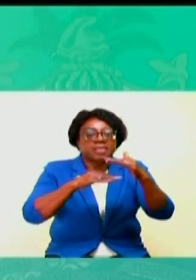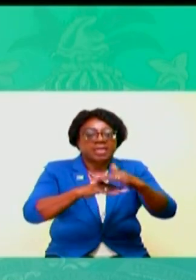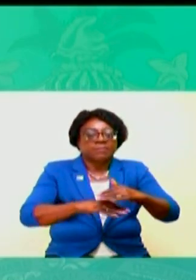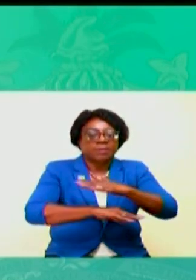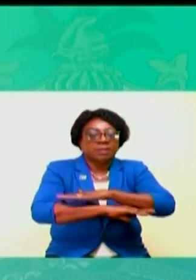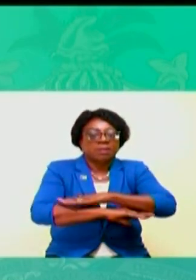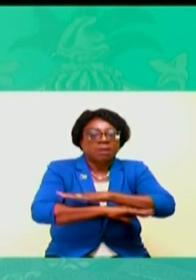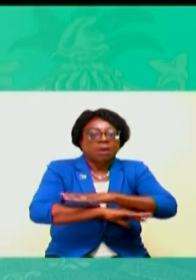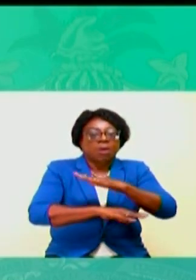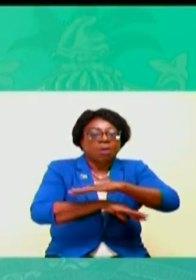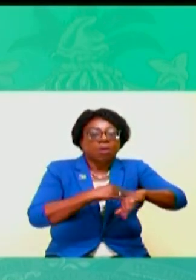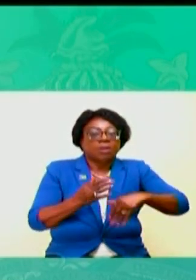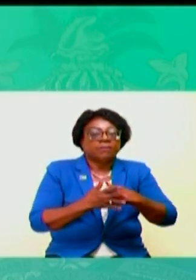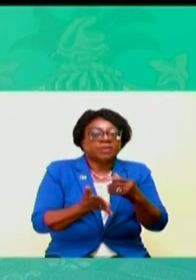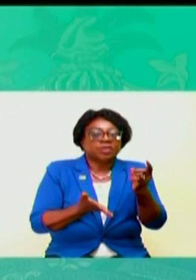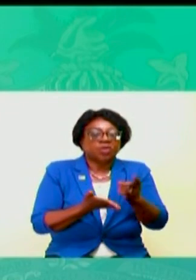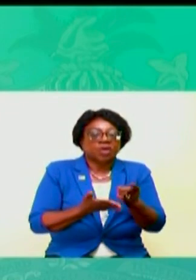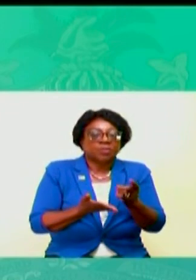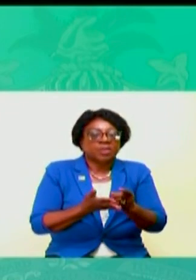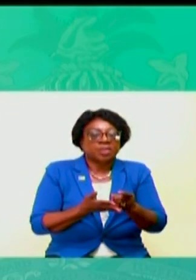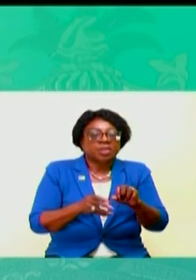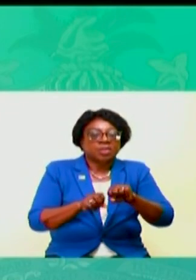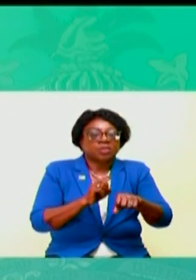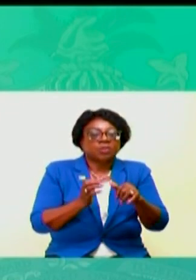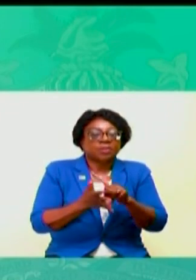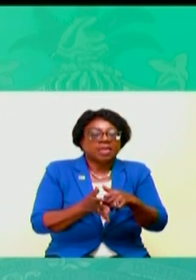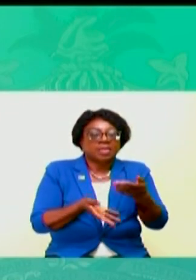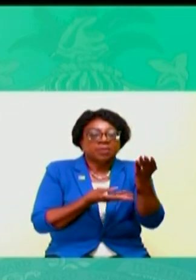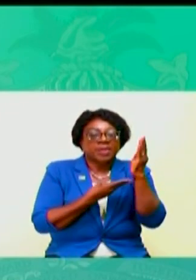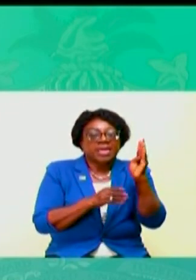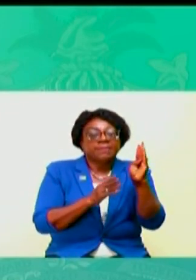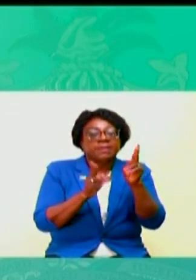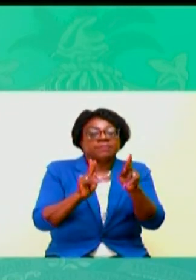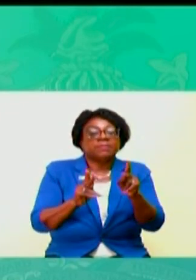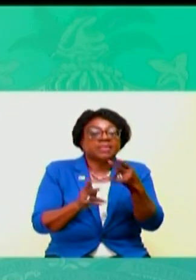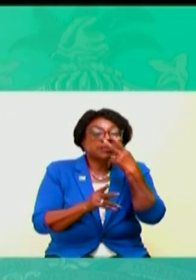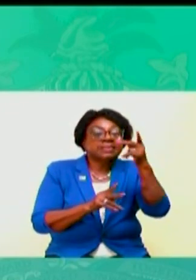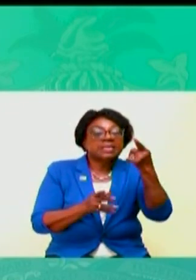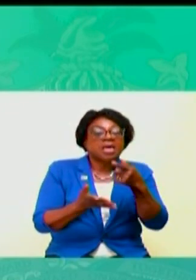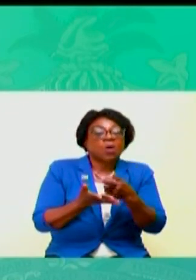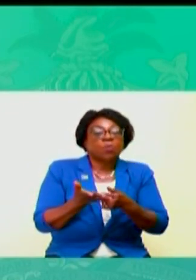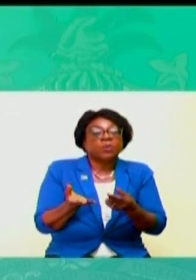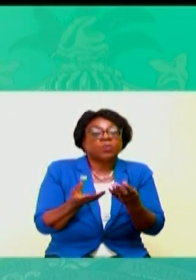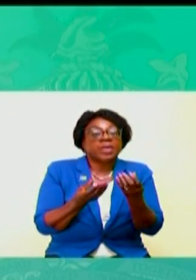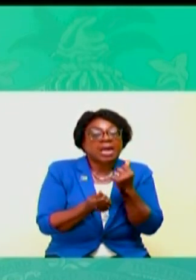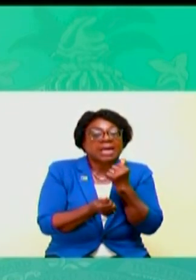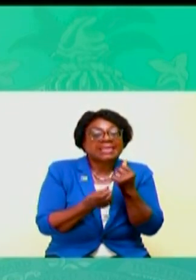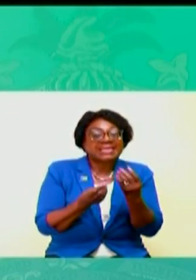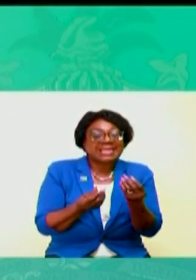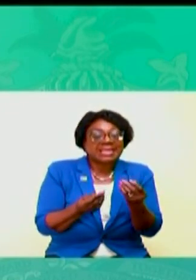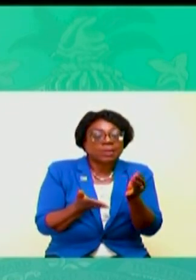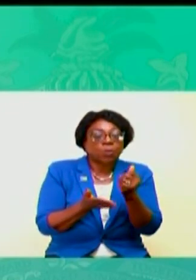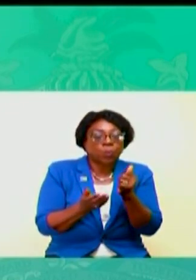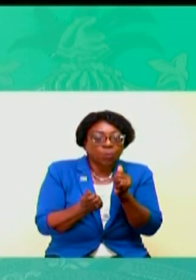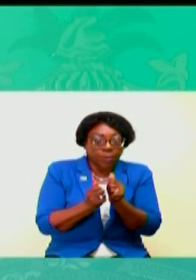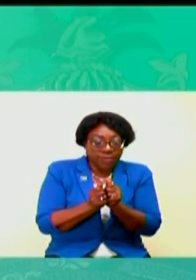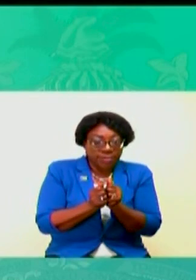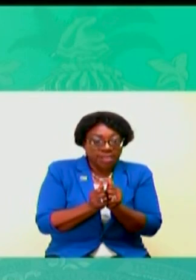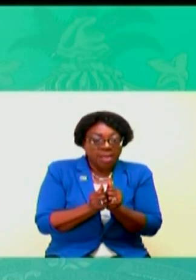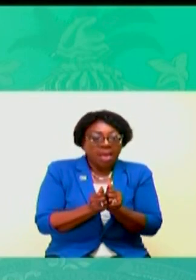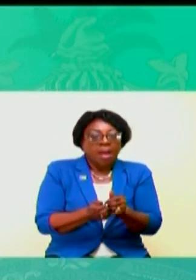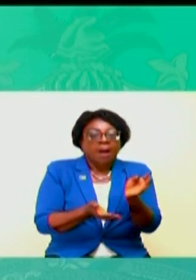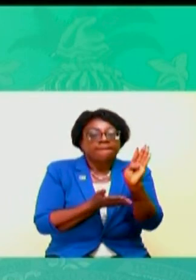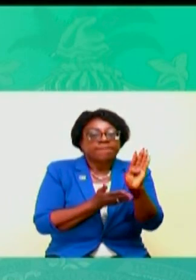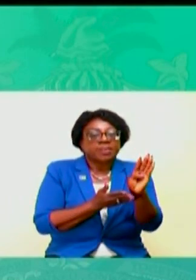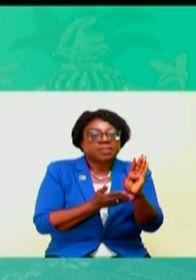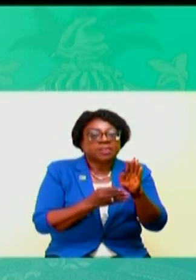documents so that the Bahamian people could see what it is we're dealing with. We're dealing with a budget of over $2